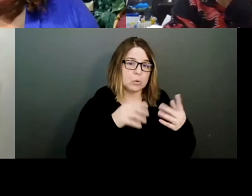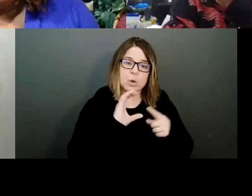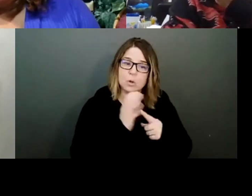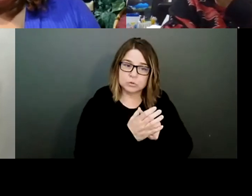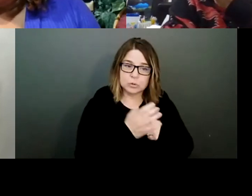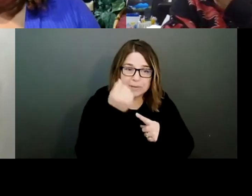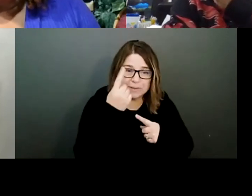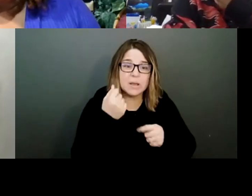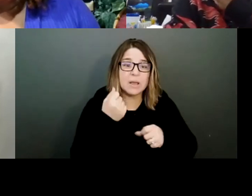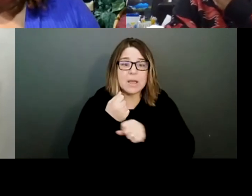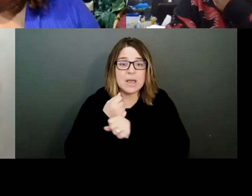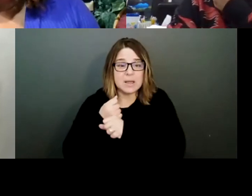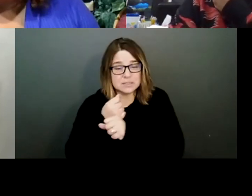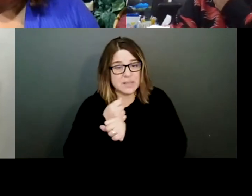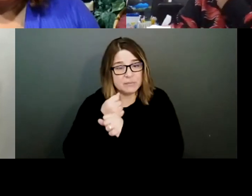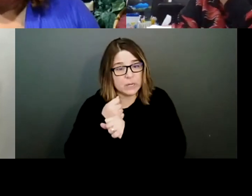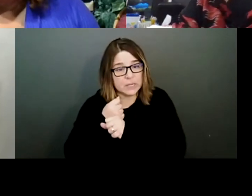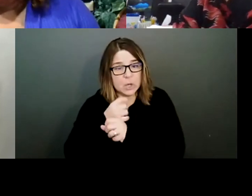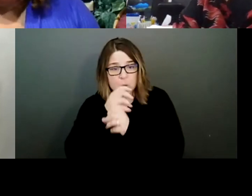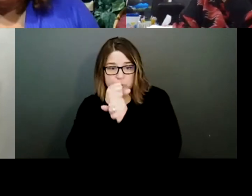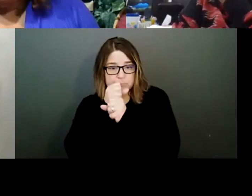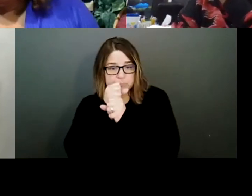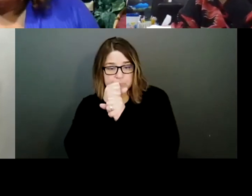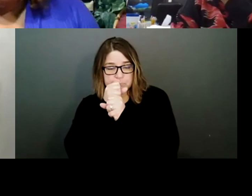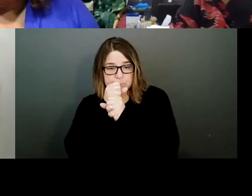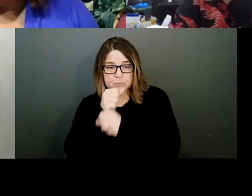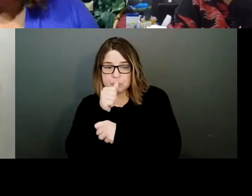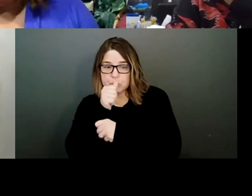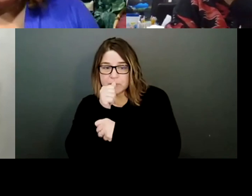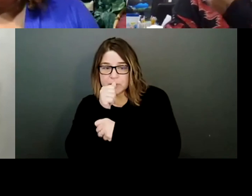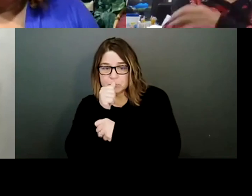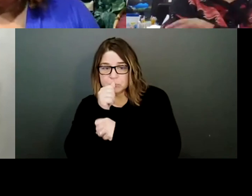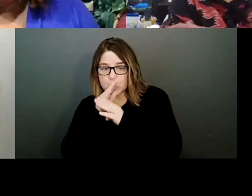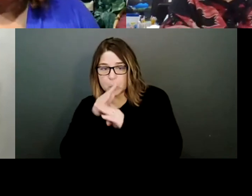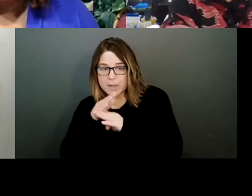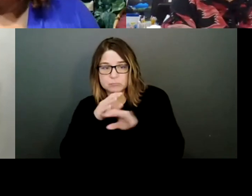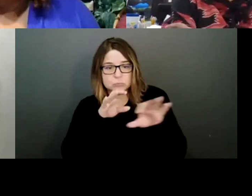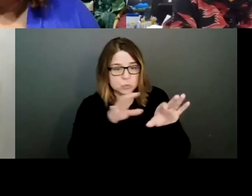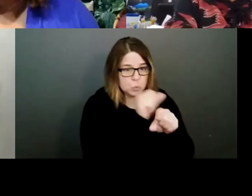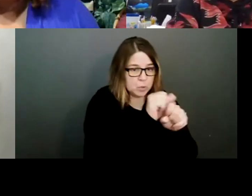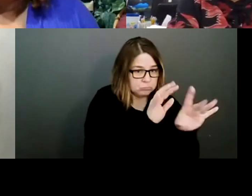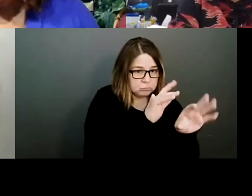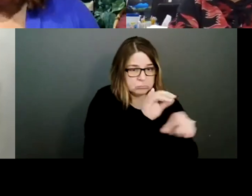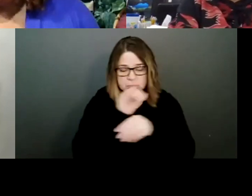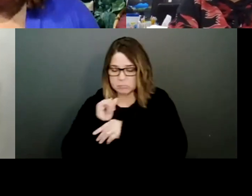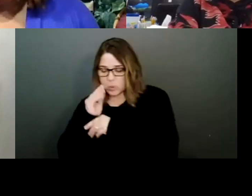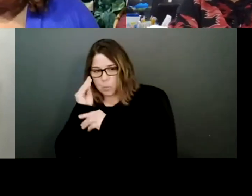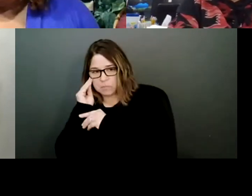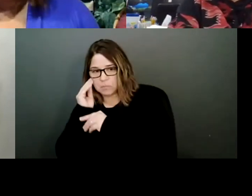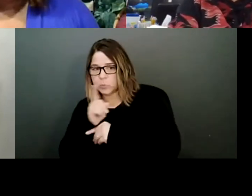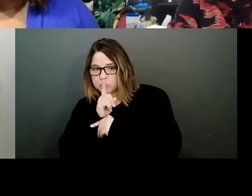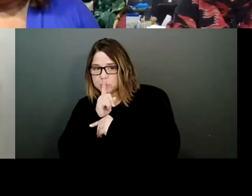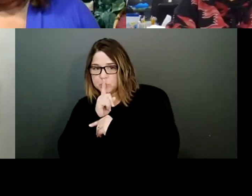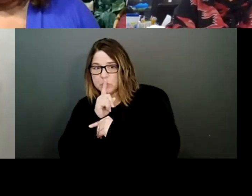slavery. Like, you just needed to just be quiet and do your thing and go home and be quiet and do nothing, say nothing. Otherwise, literally, you'll